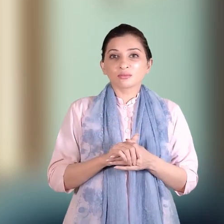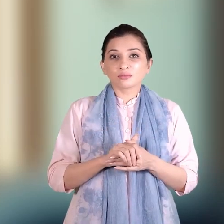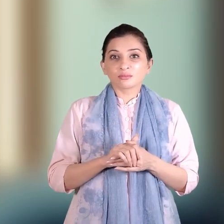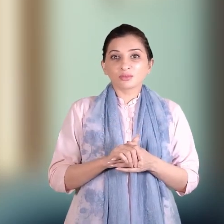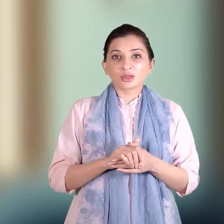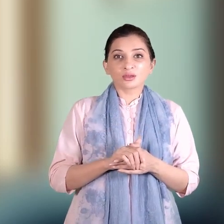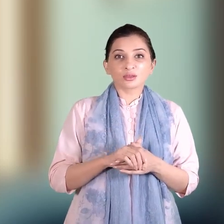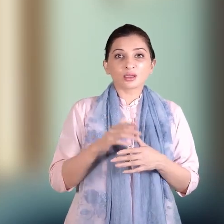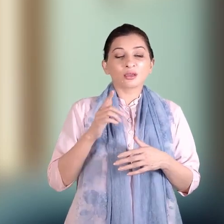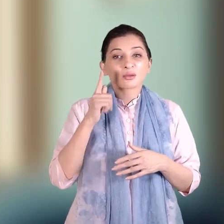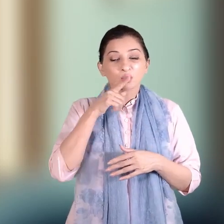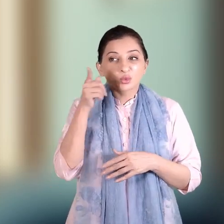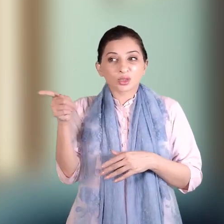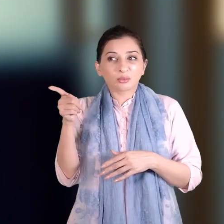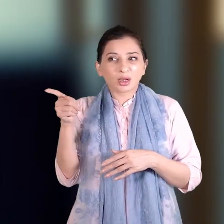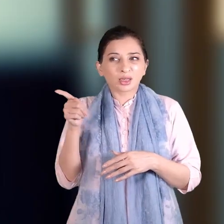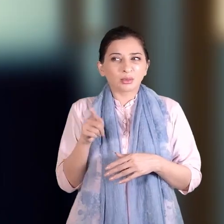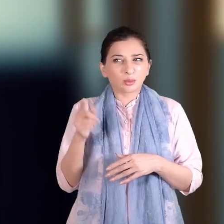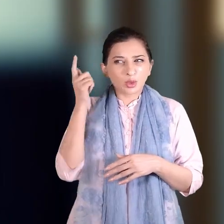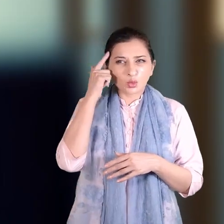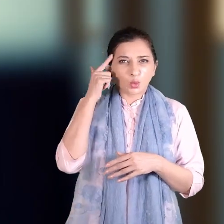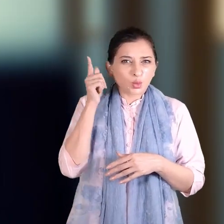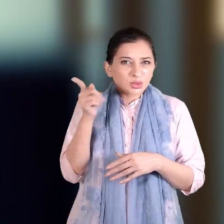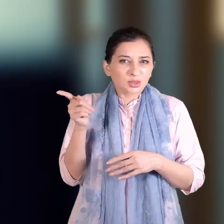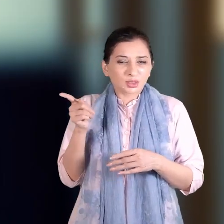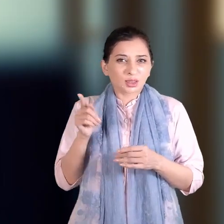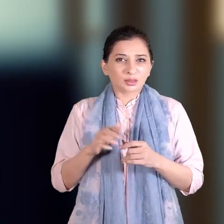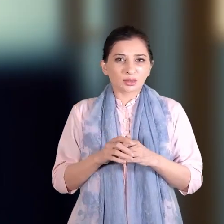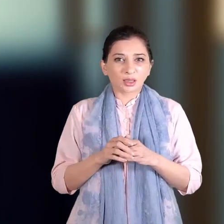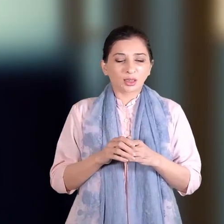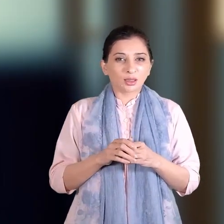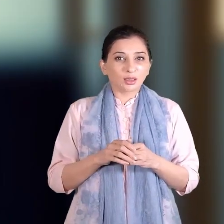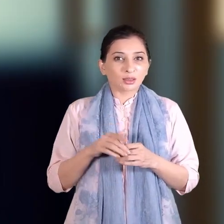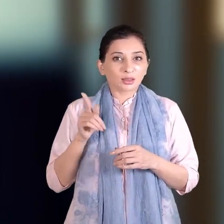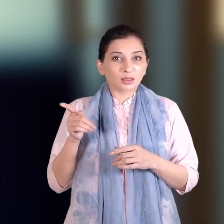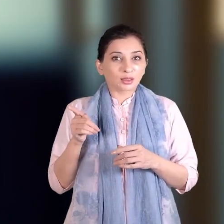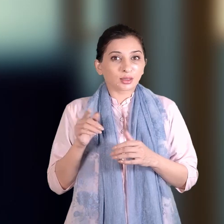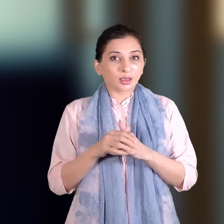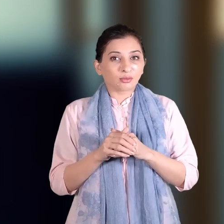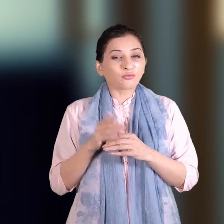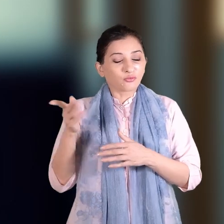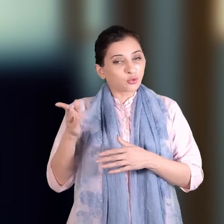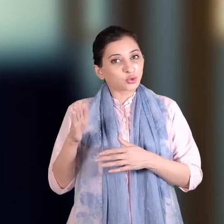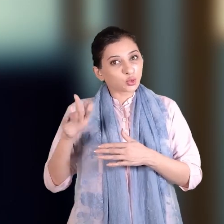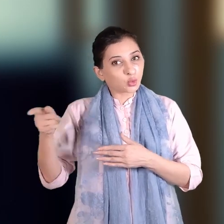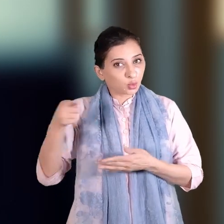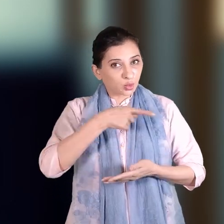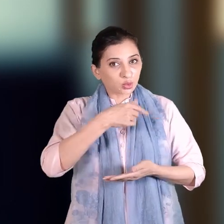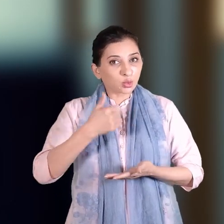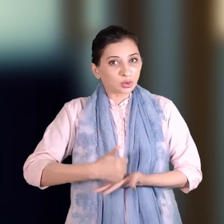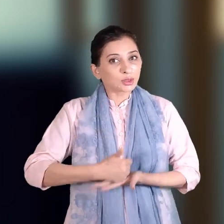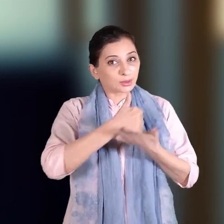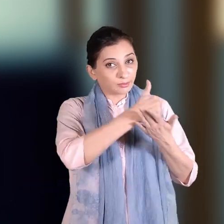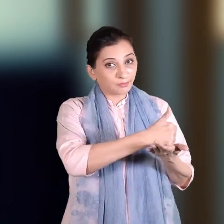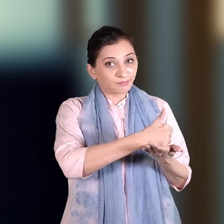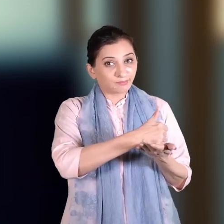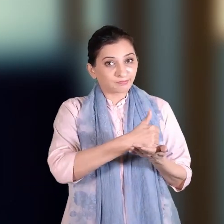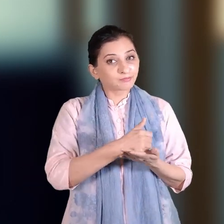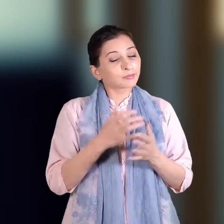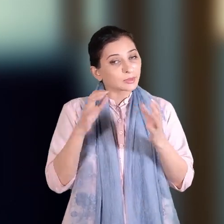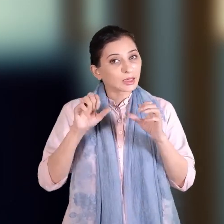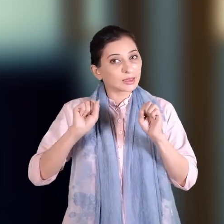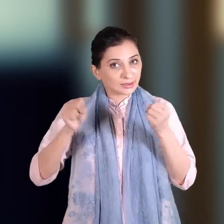towards their mothers and mothers-in-laws, who can actually be a source of great help and guidance for